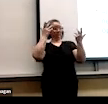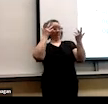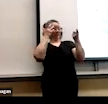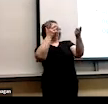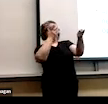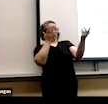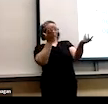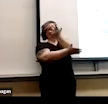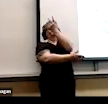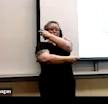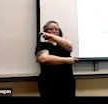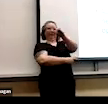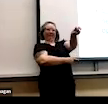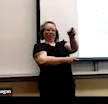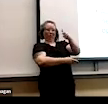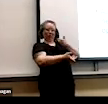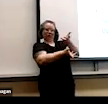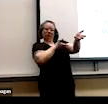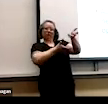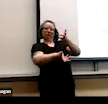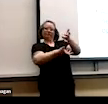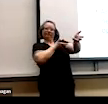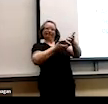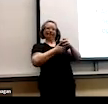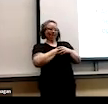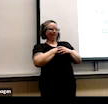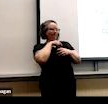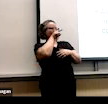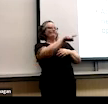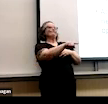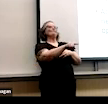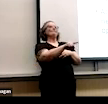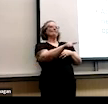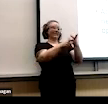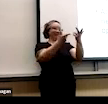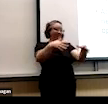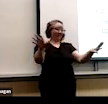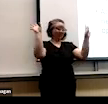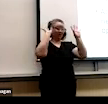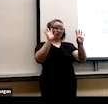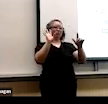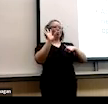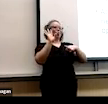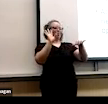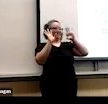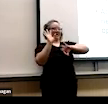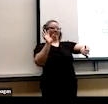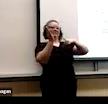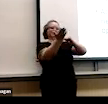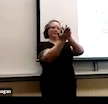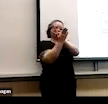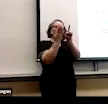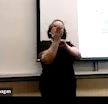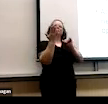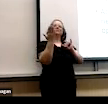pediatric provider have had any involvement in making sure that this got completed, then that's really helpful to me. Pick up and move